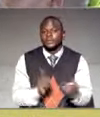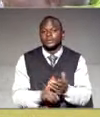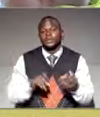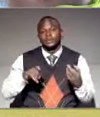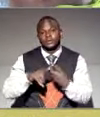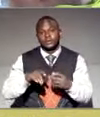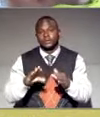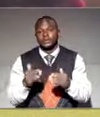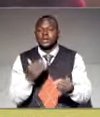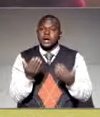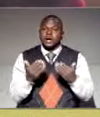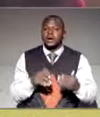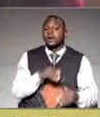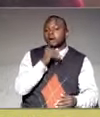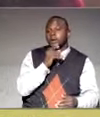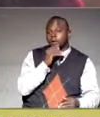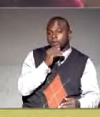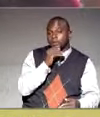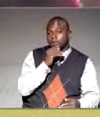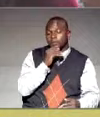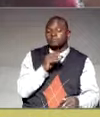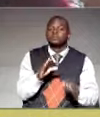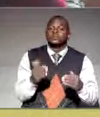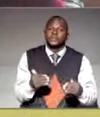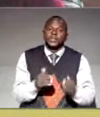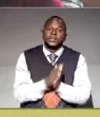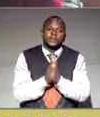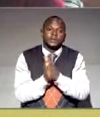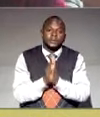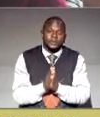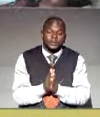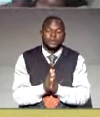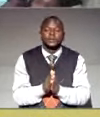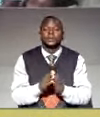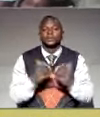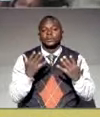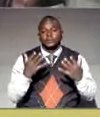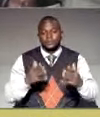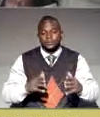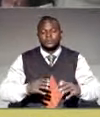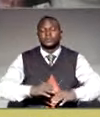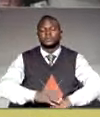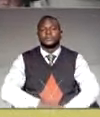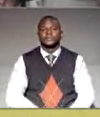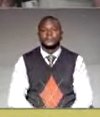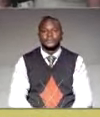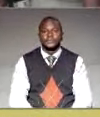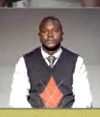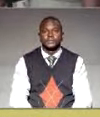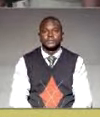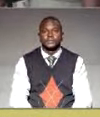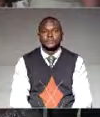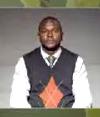HIV/AIDS as compared to their male counterparts. Story compiled by Kenneth Tanaba for UBC News.